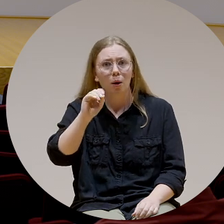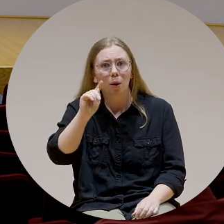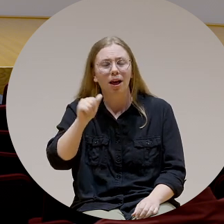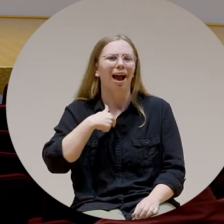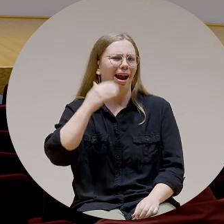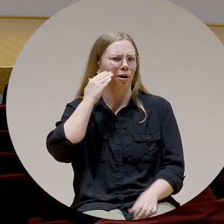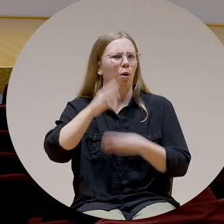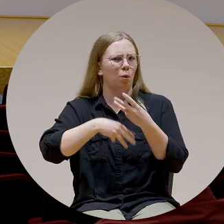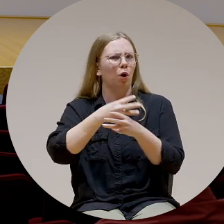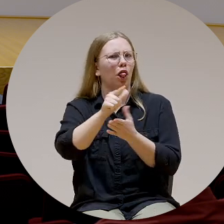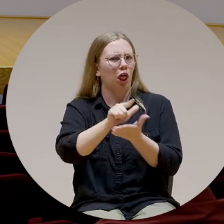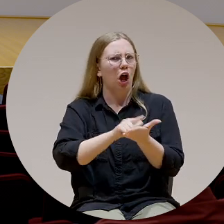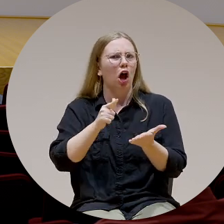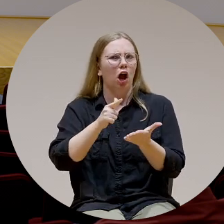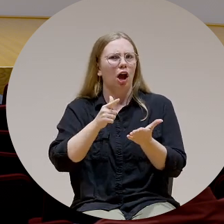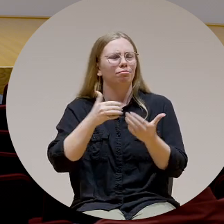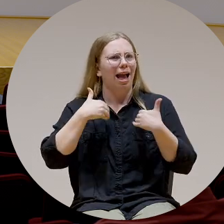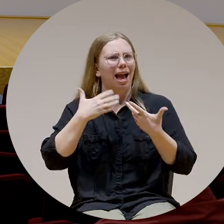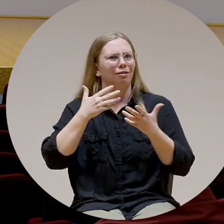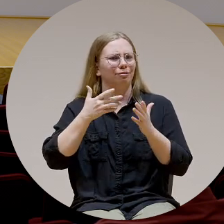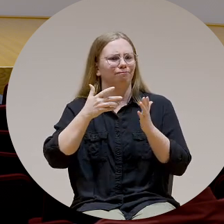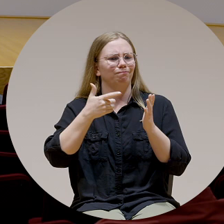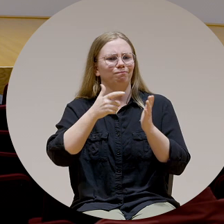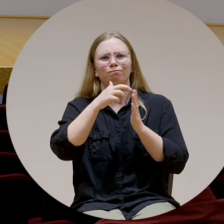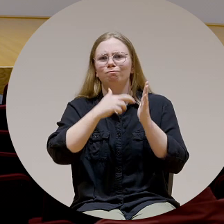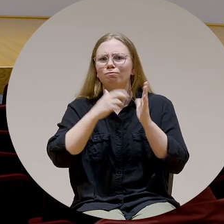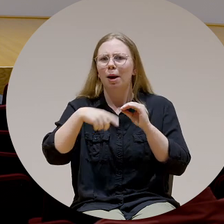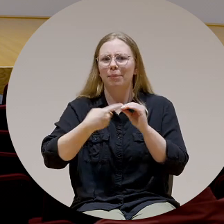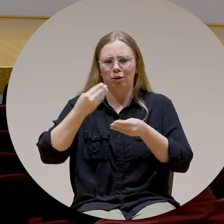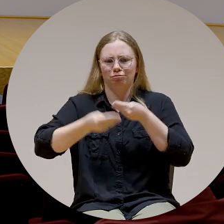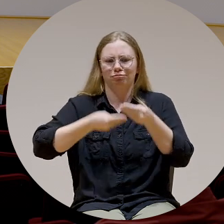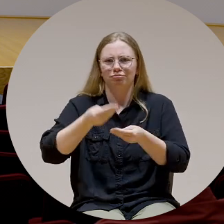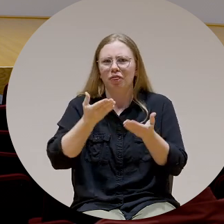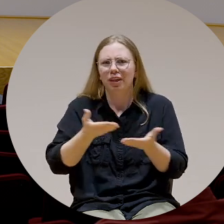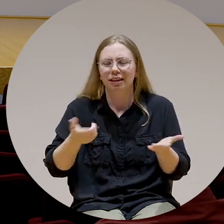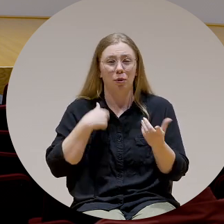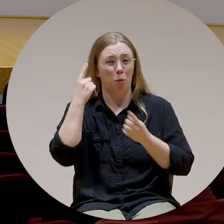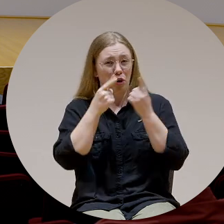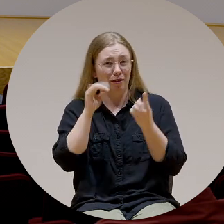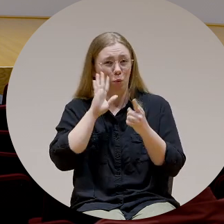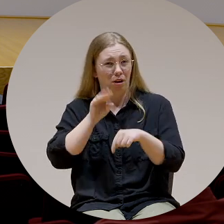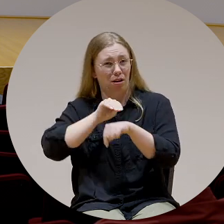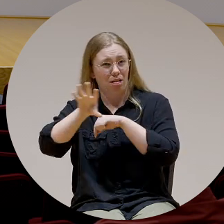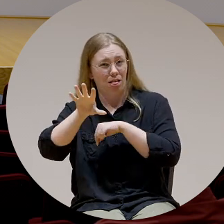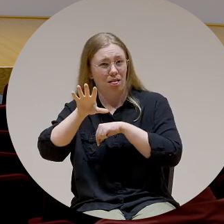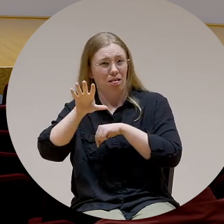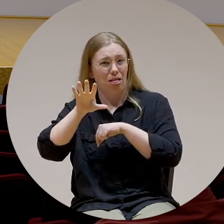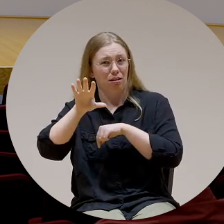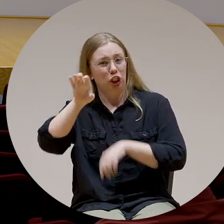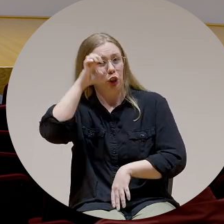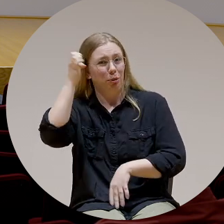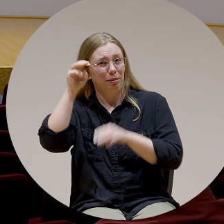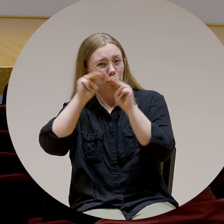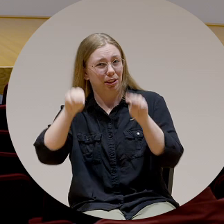know if you can comment on whether or not some of that might affect European museums. Anyway. In terms of that